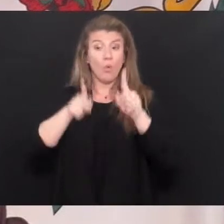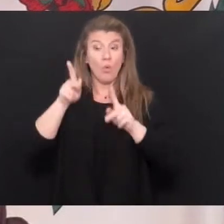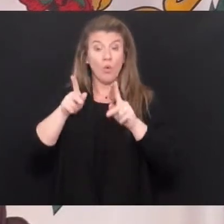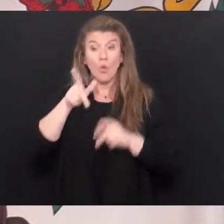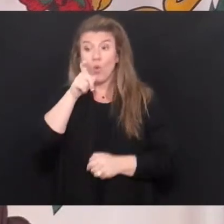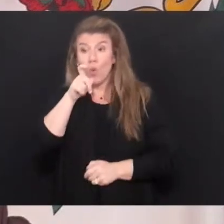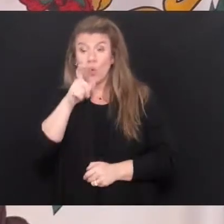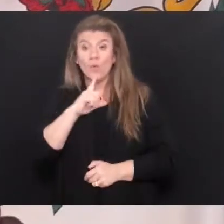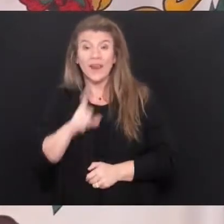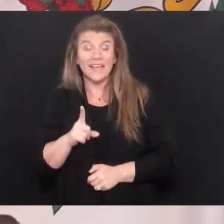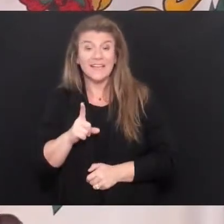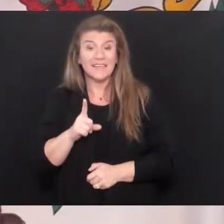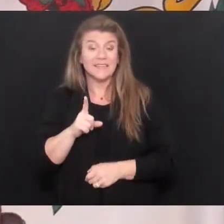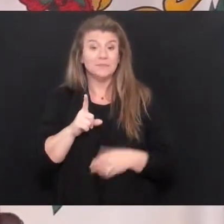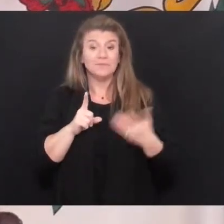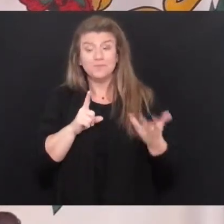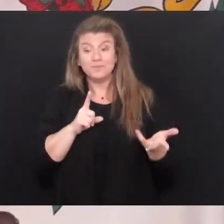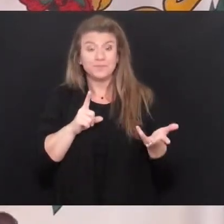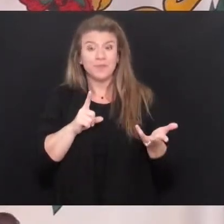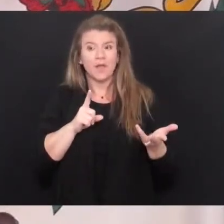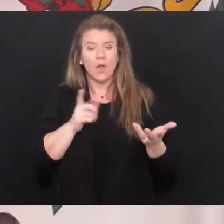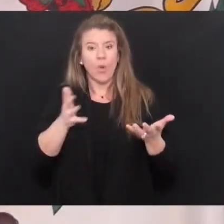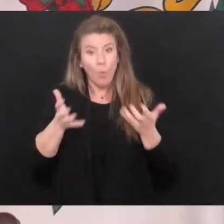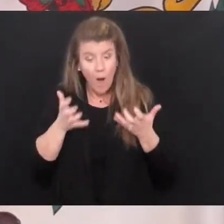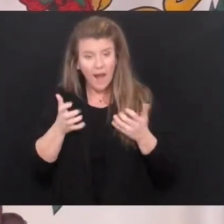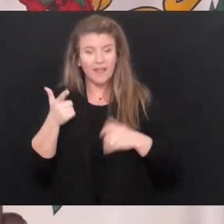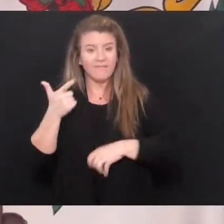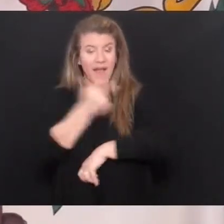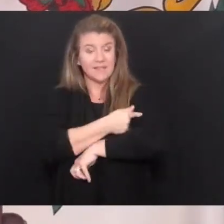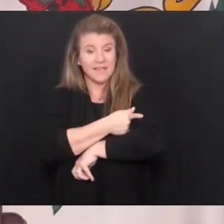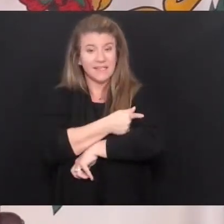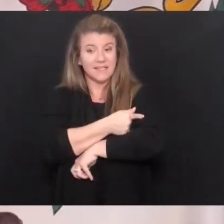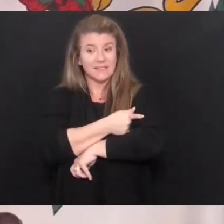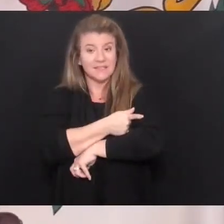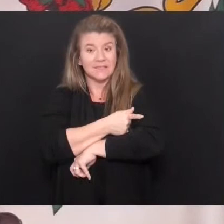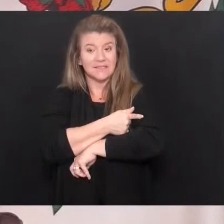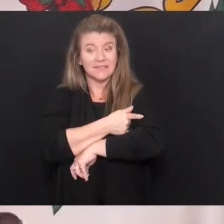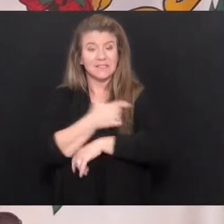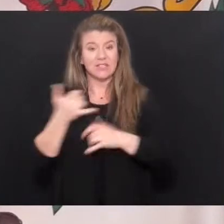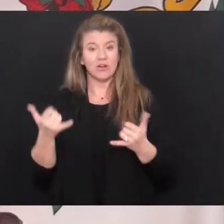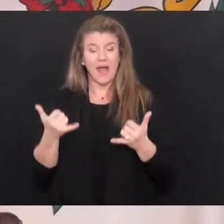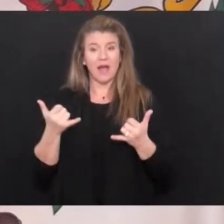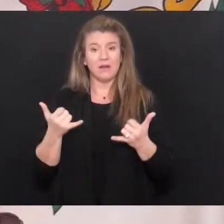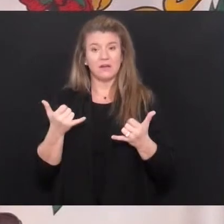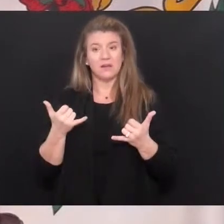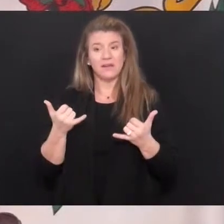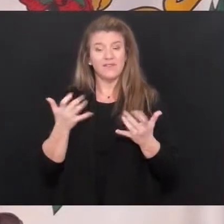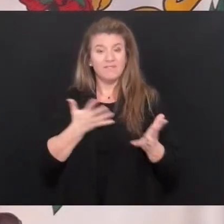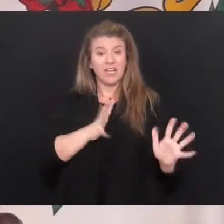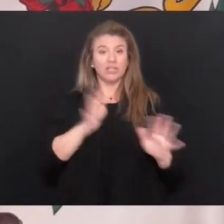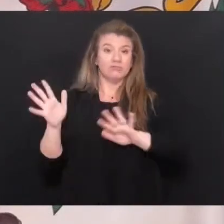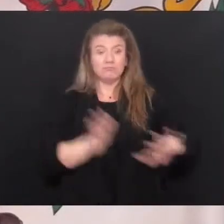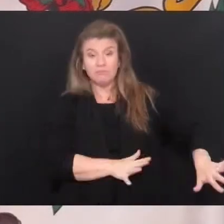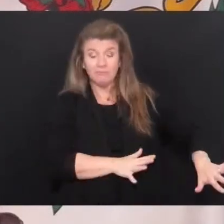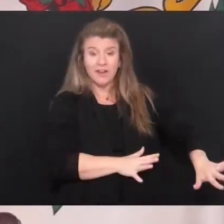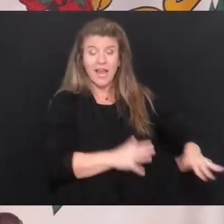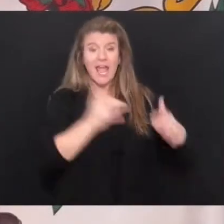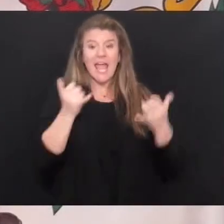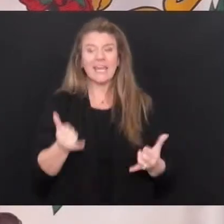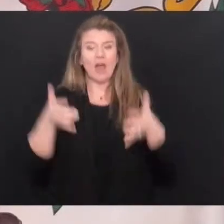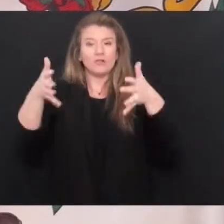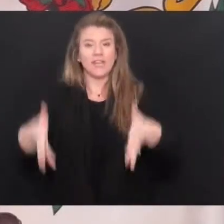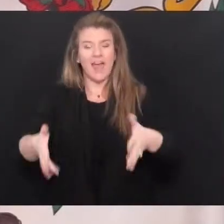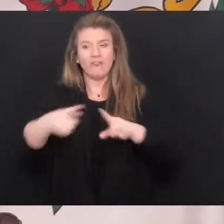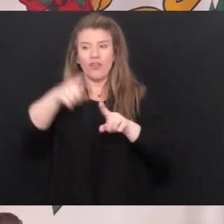you know, wanting to get their vaccine, they're kind of out of the way, and now really it just